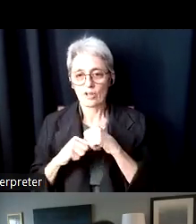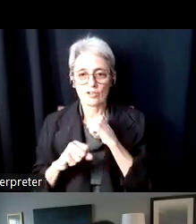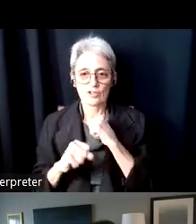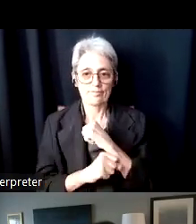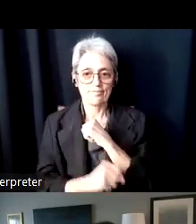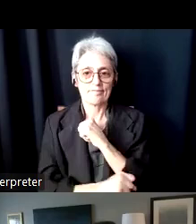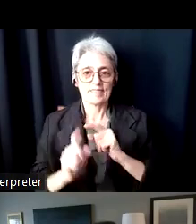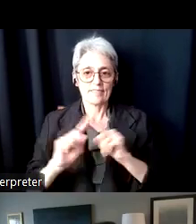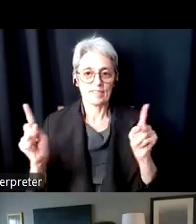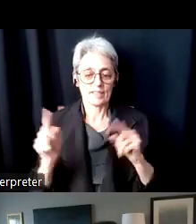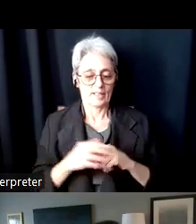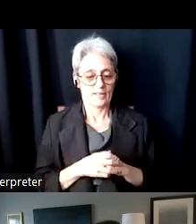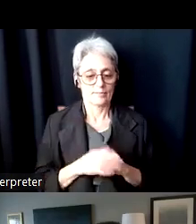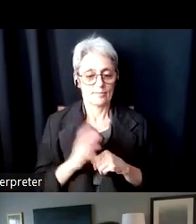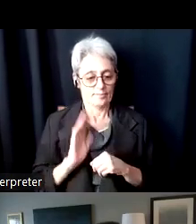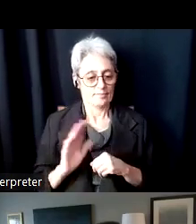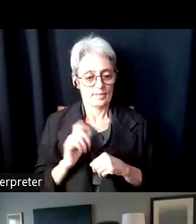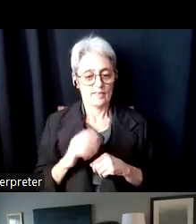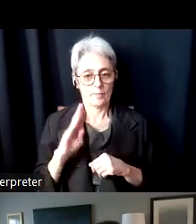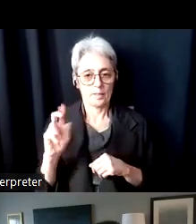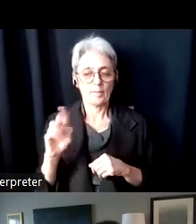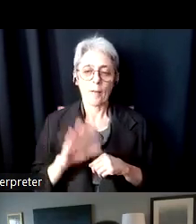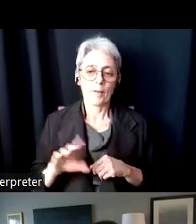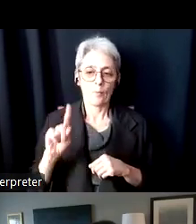to be about $1 billion program with